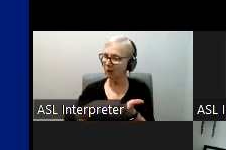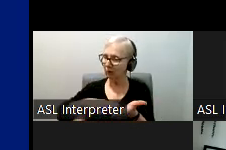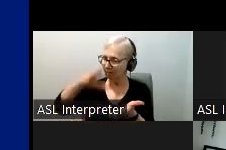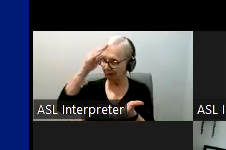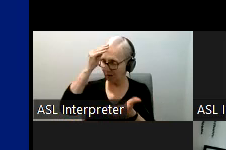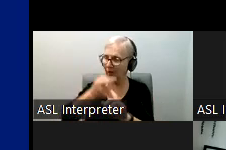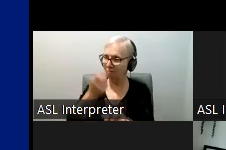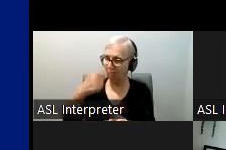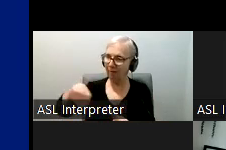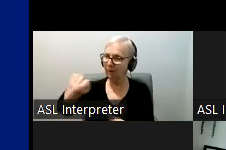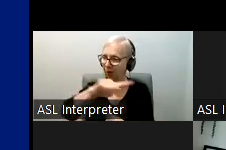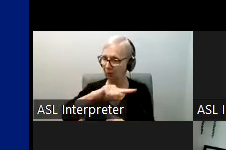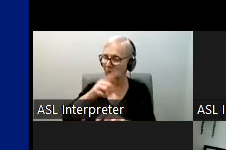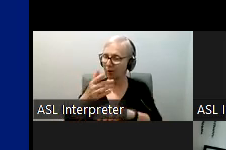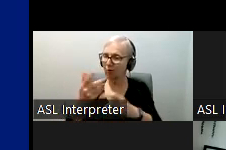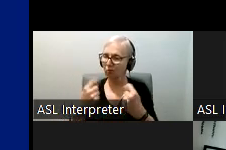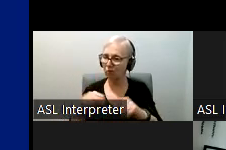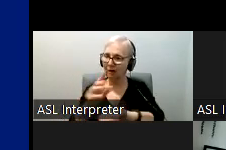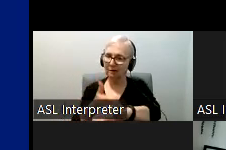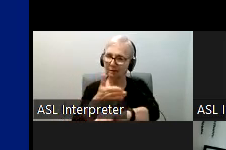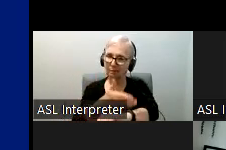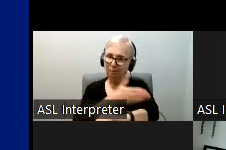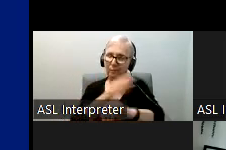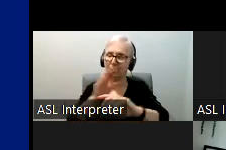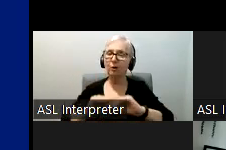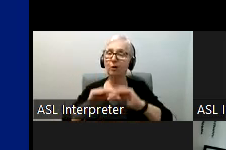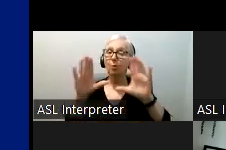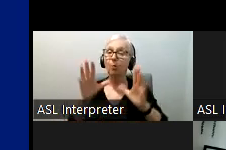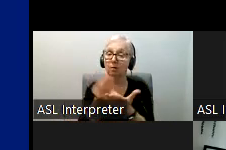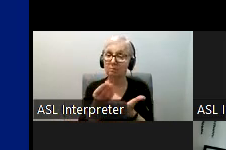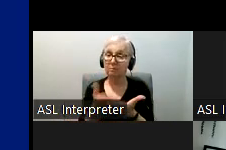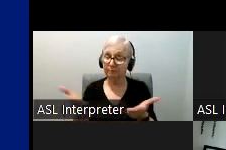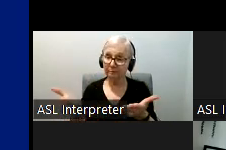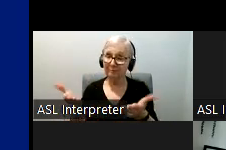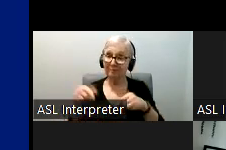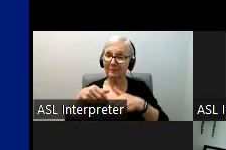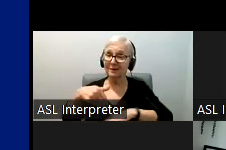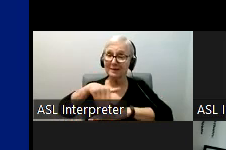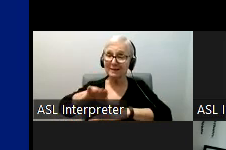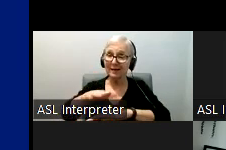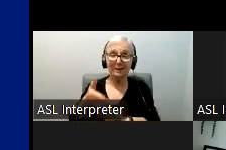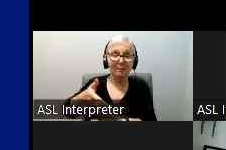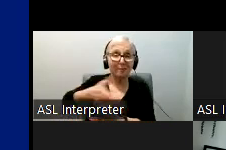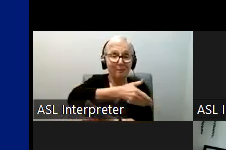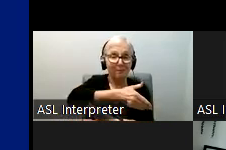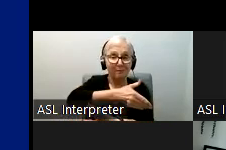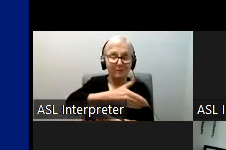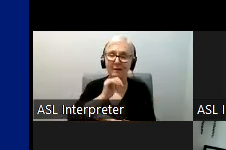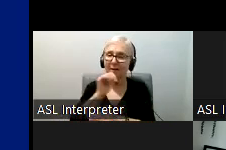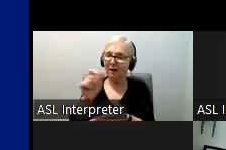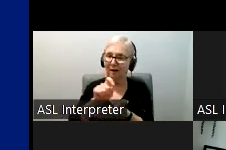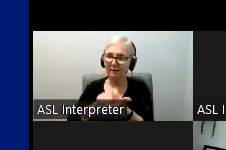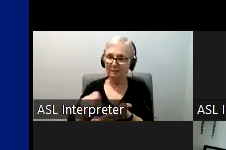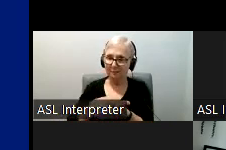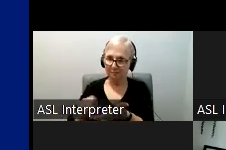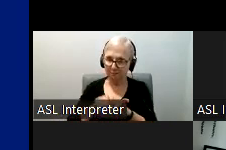on. One of them was, it was really clear you guys want material sent out in advance and not just in writing. And